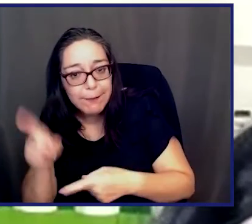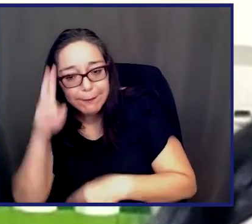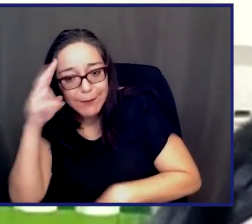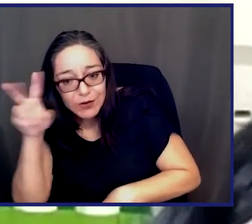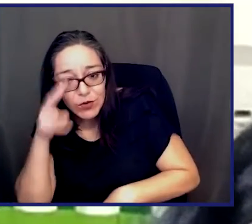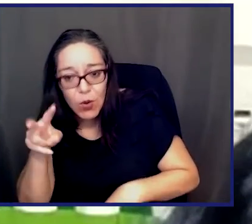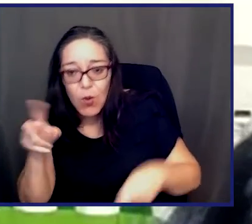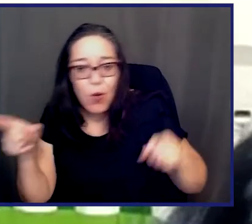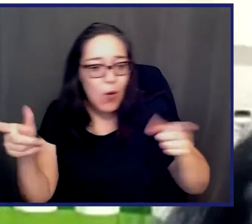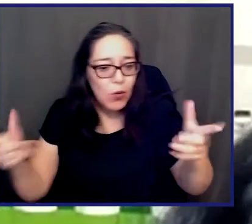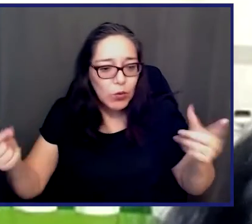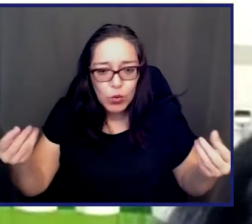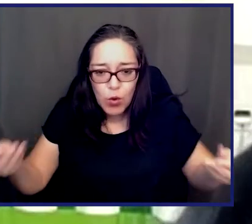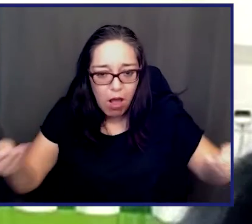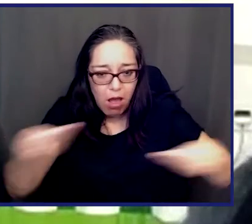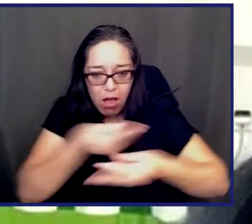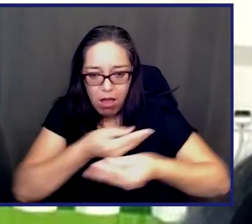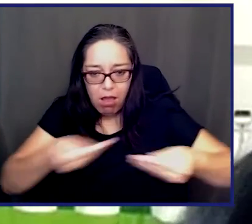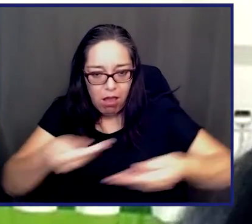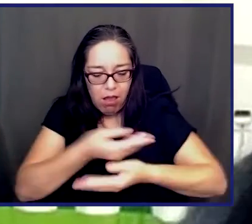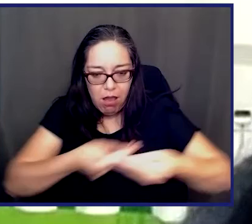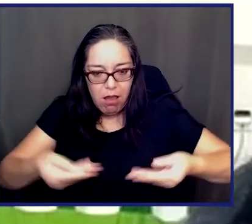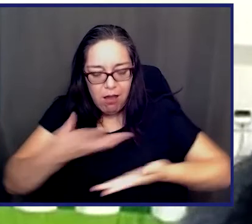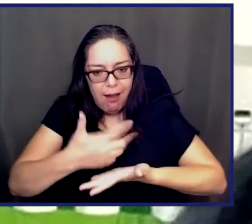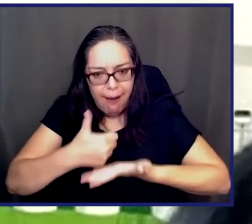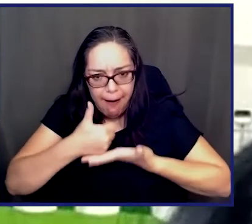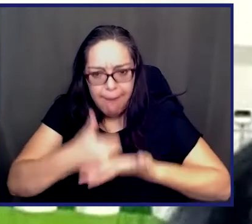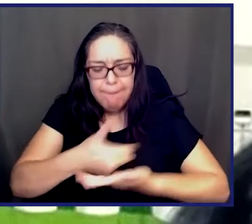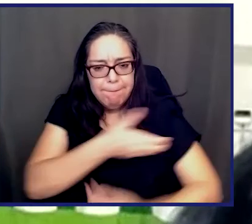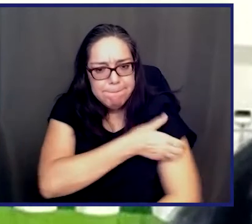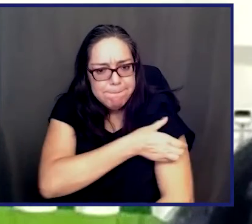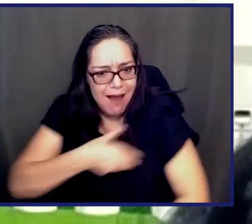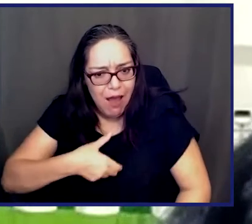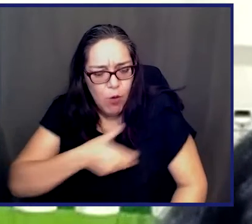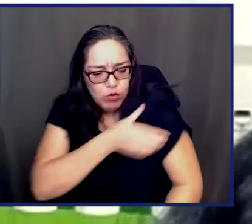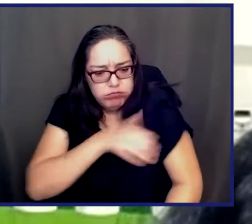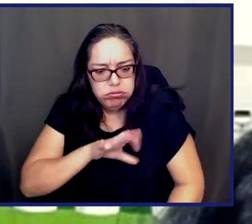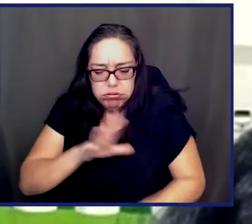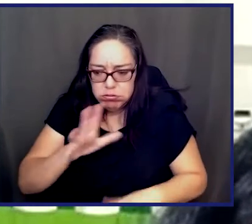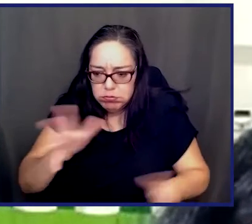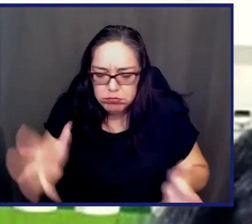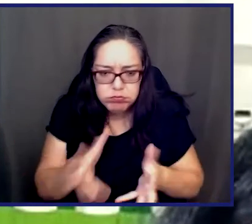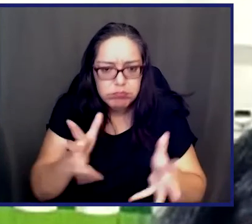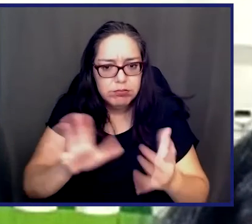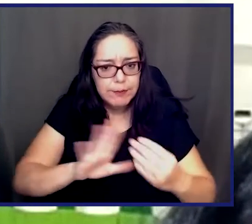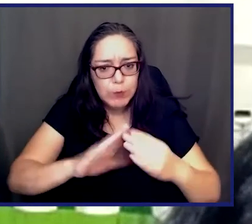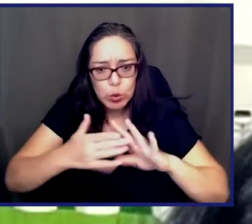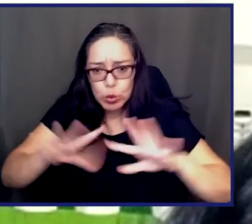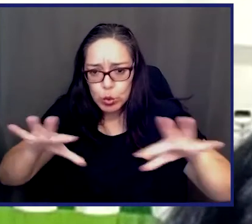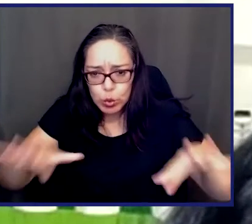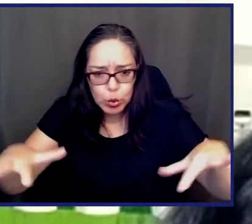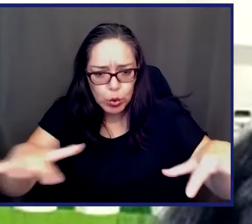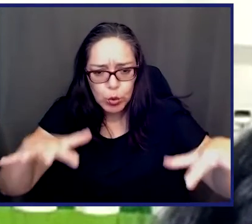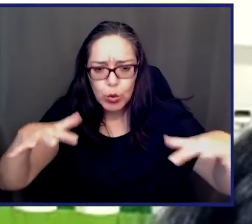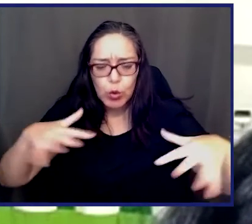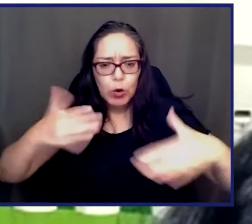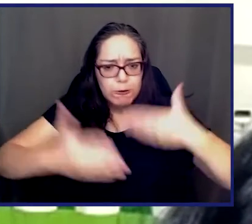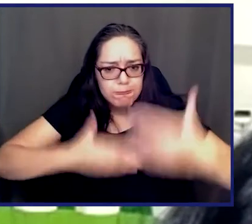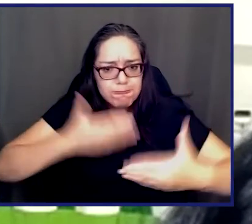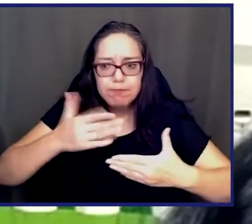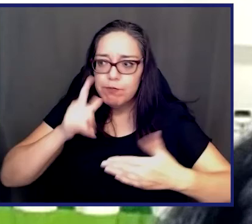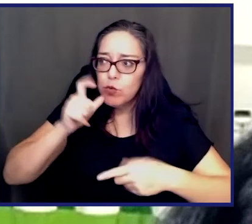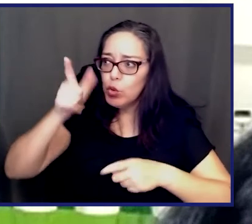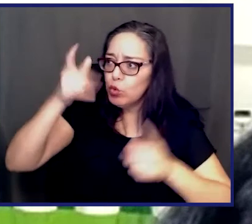also empowers each other to hold their communities and their practices and their policymakers